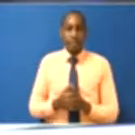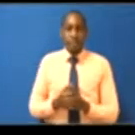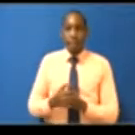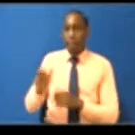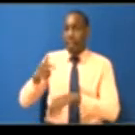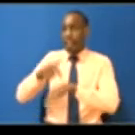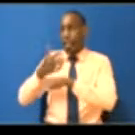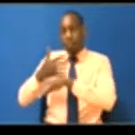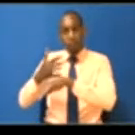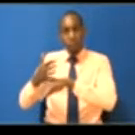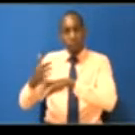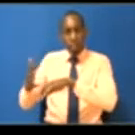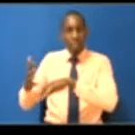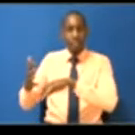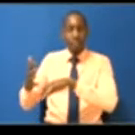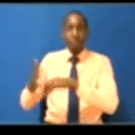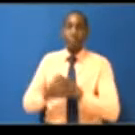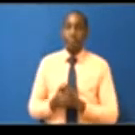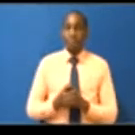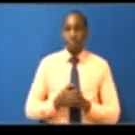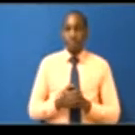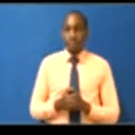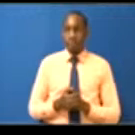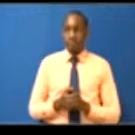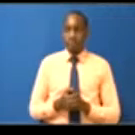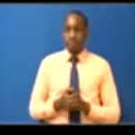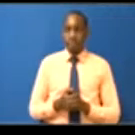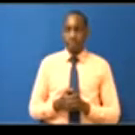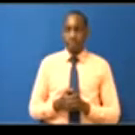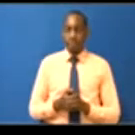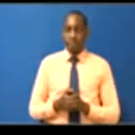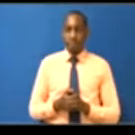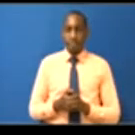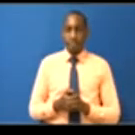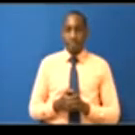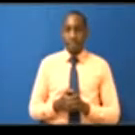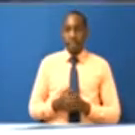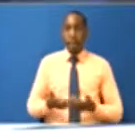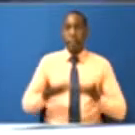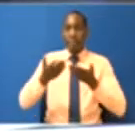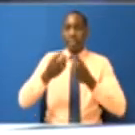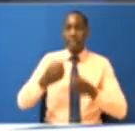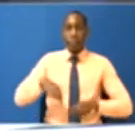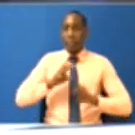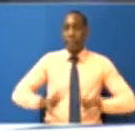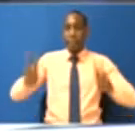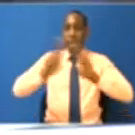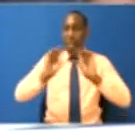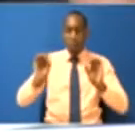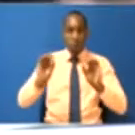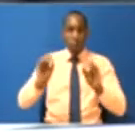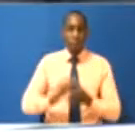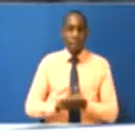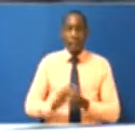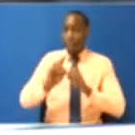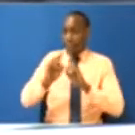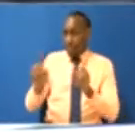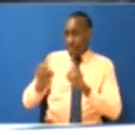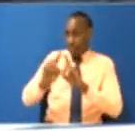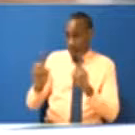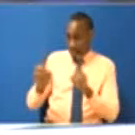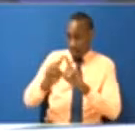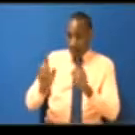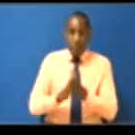for consuming prime time and not giving us value but not giving us value